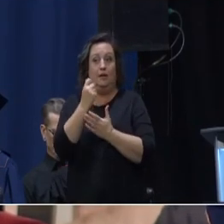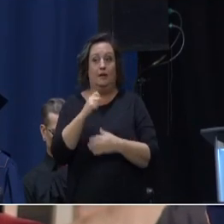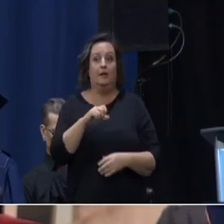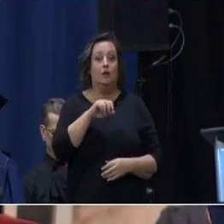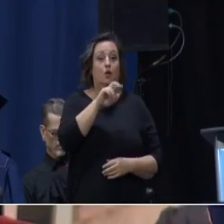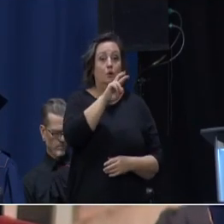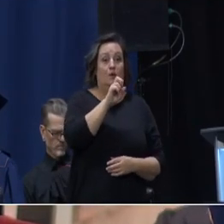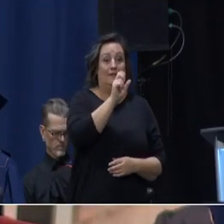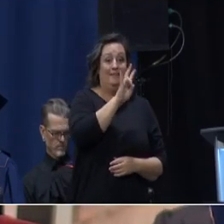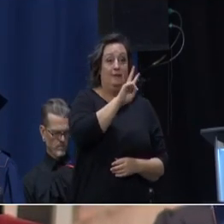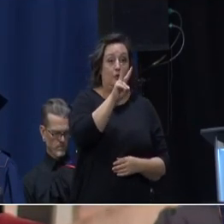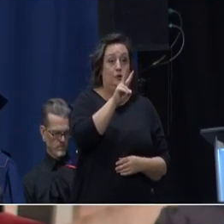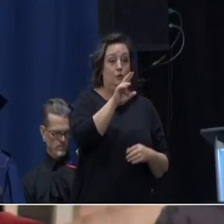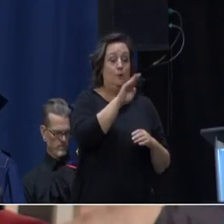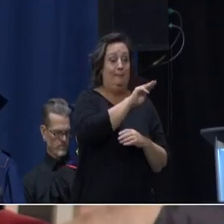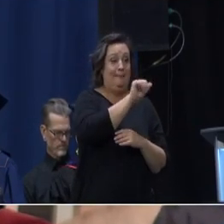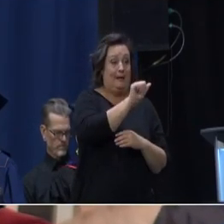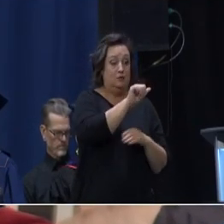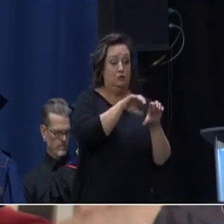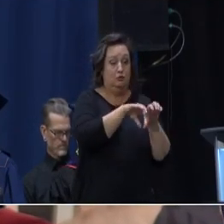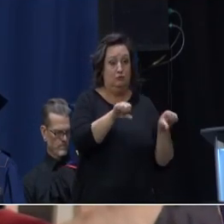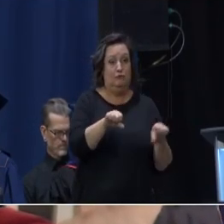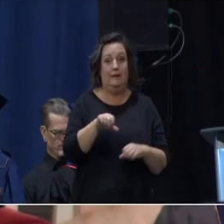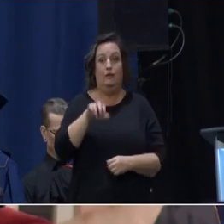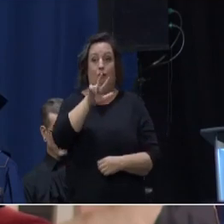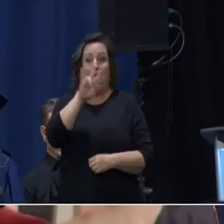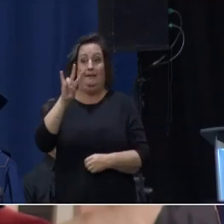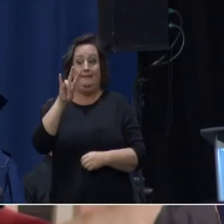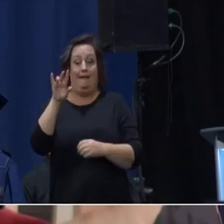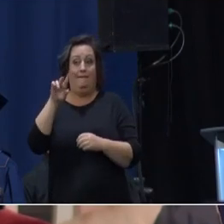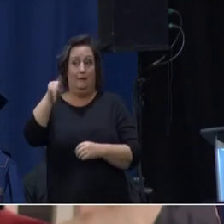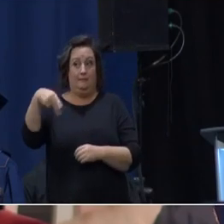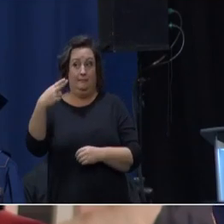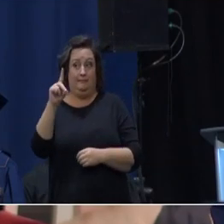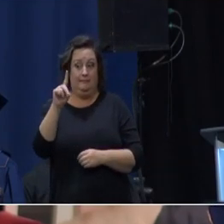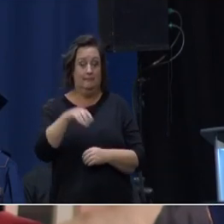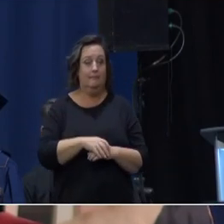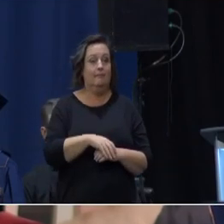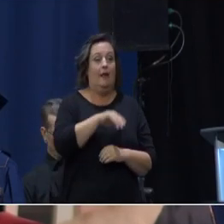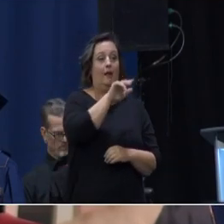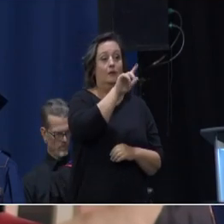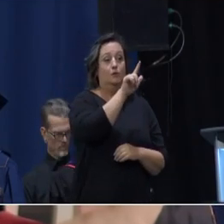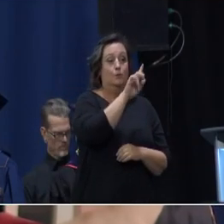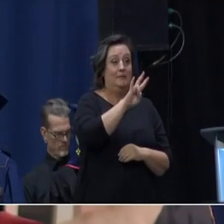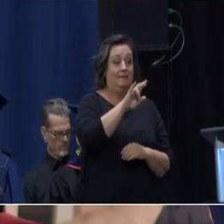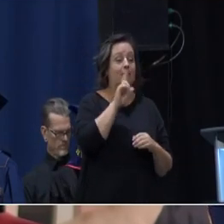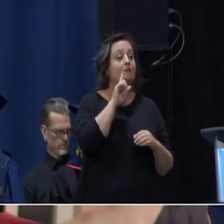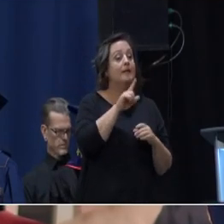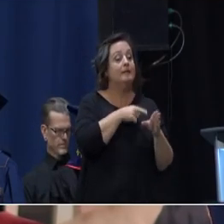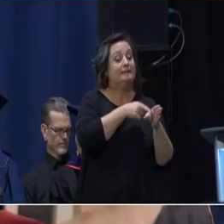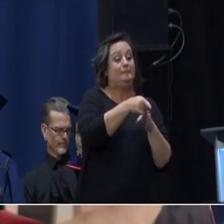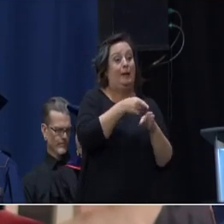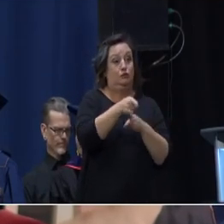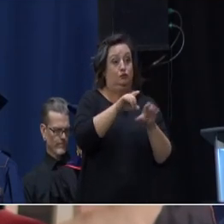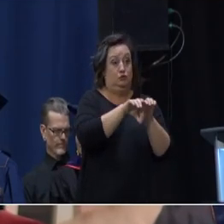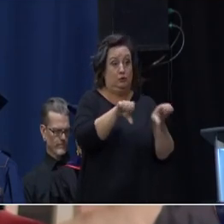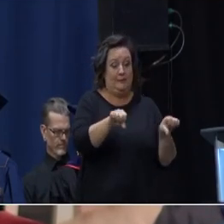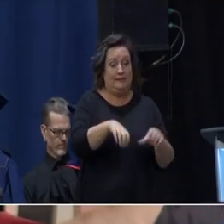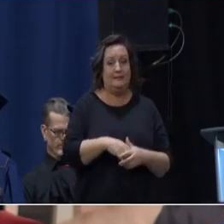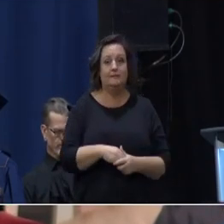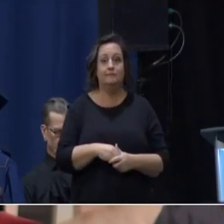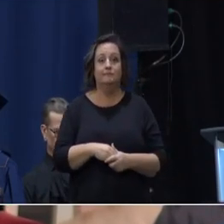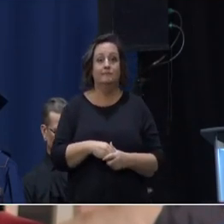master's degrees, 37 doctorates, and 23 specialist degrees. You range in age